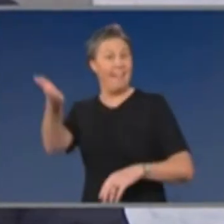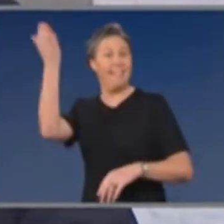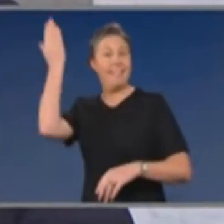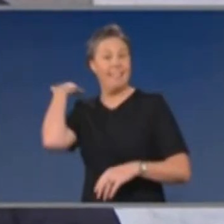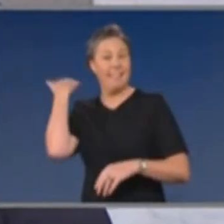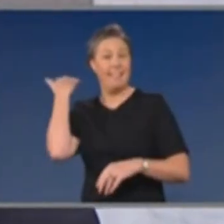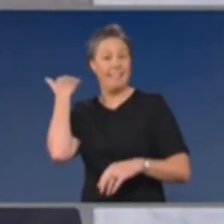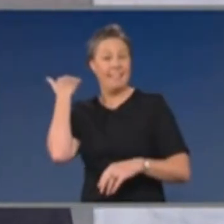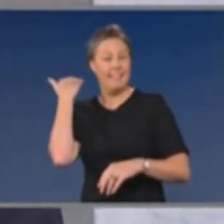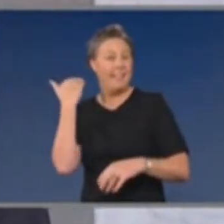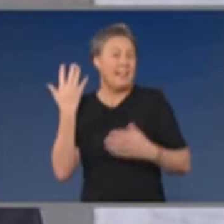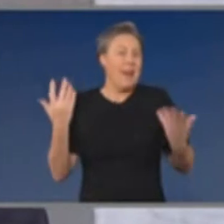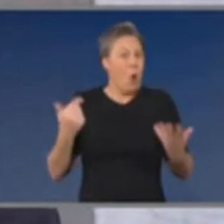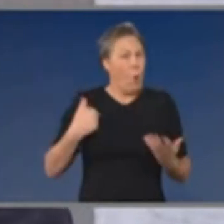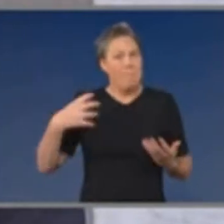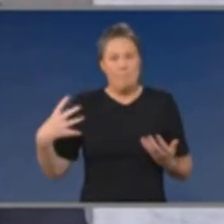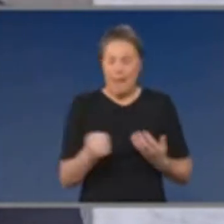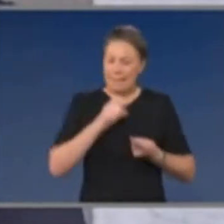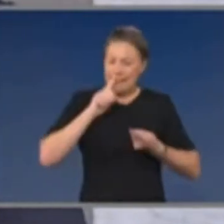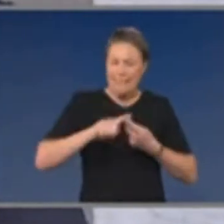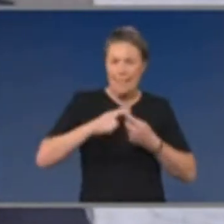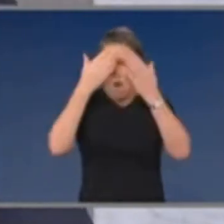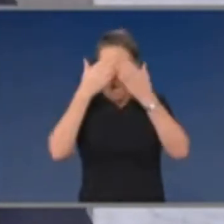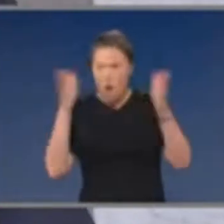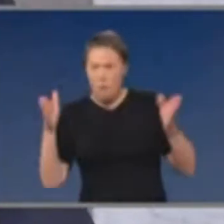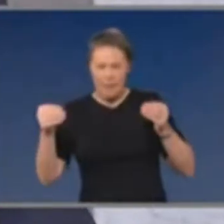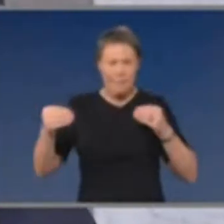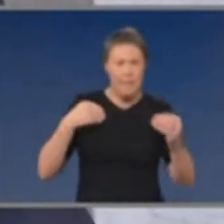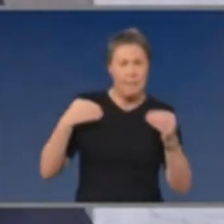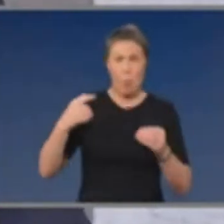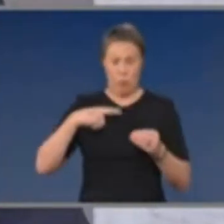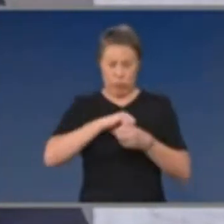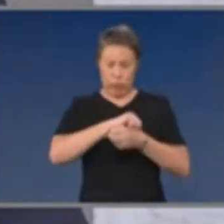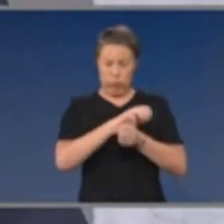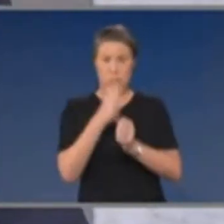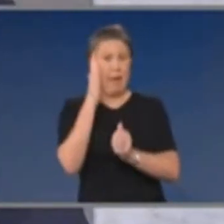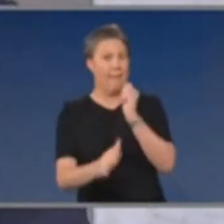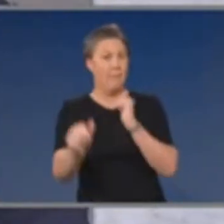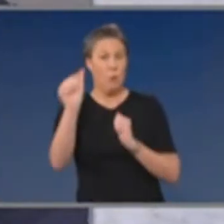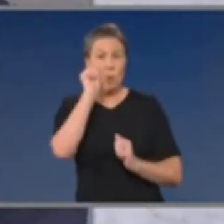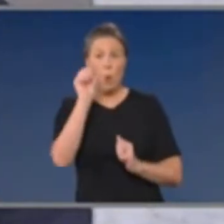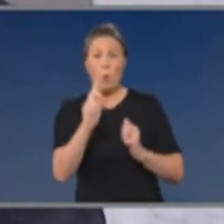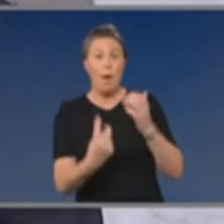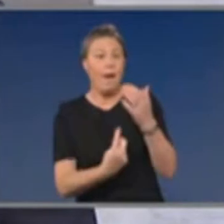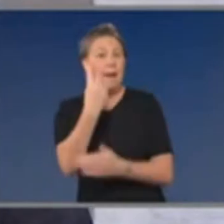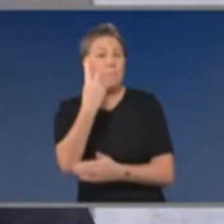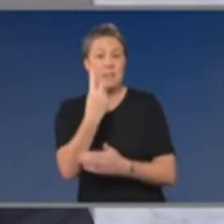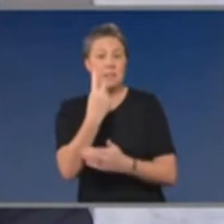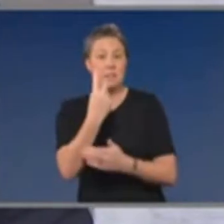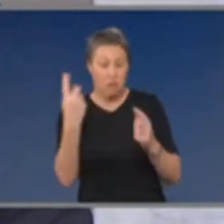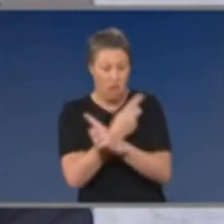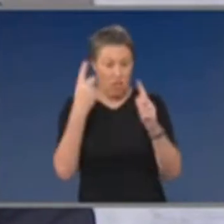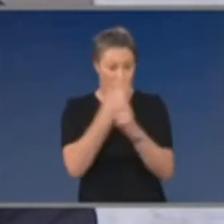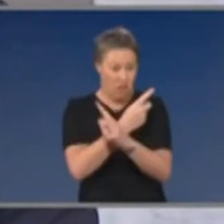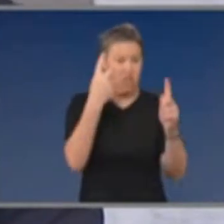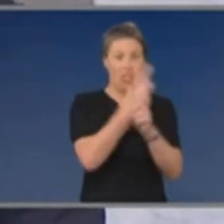must continue to adopt this approach as we deal with the virus as it impacts us here in Australia, as indeed it impacts